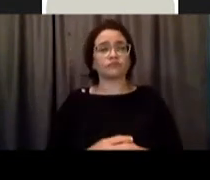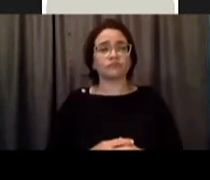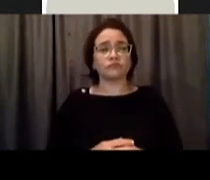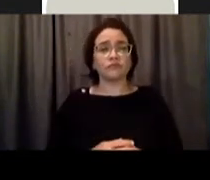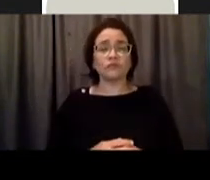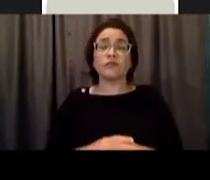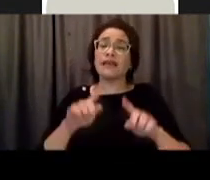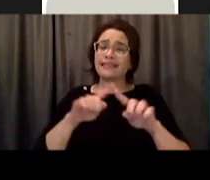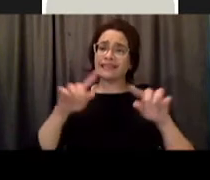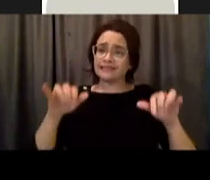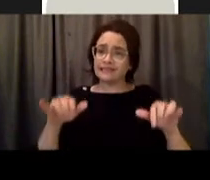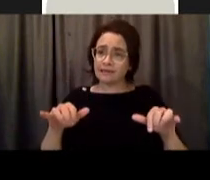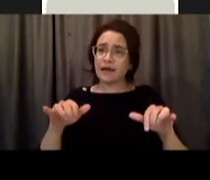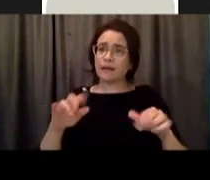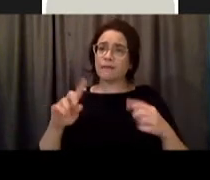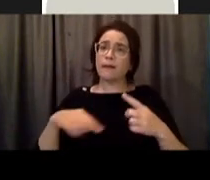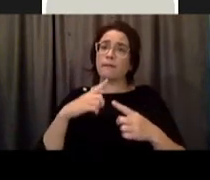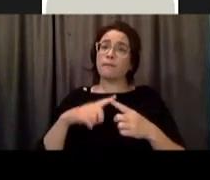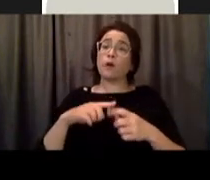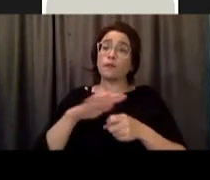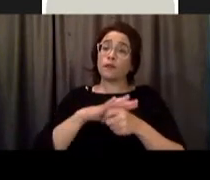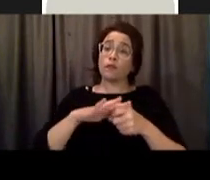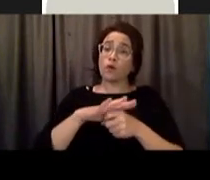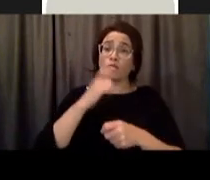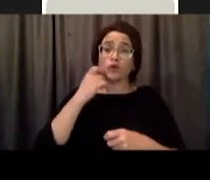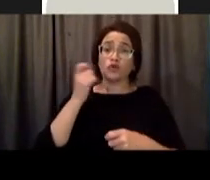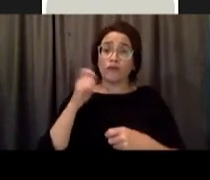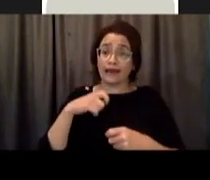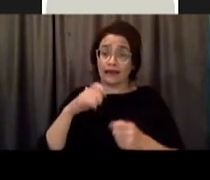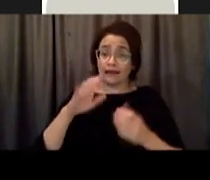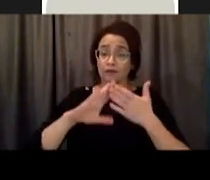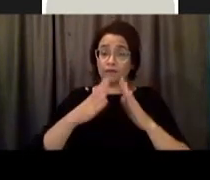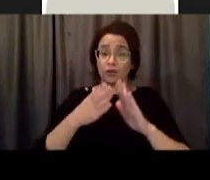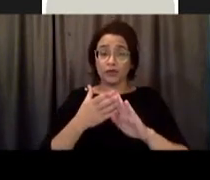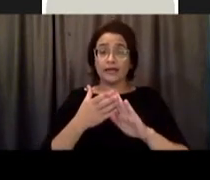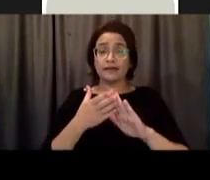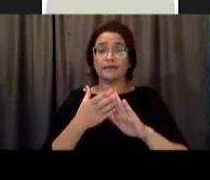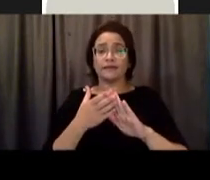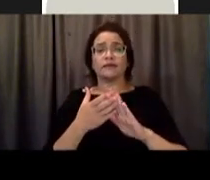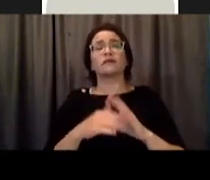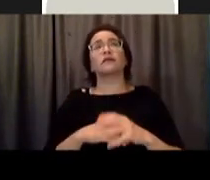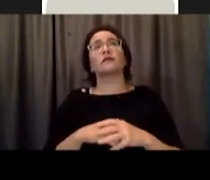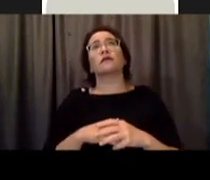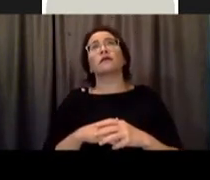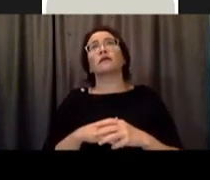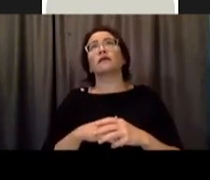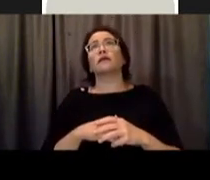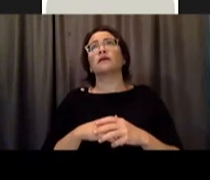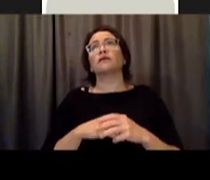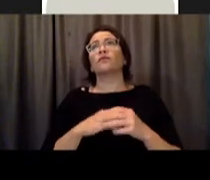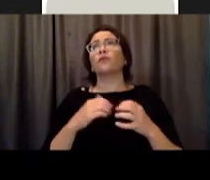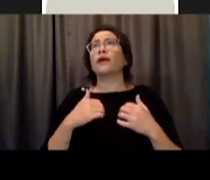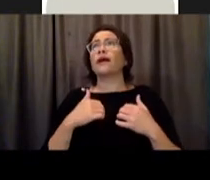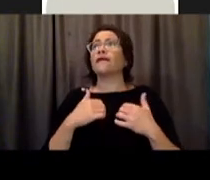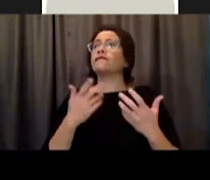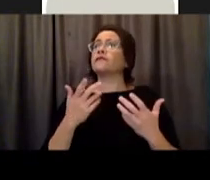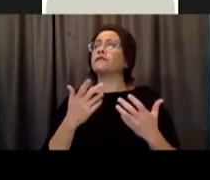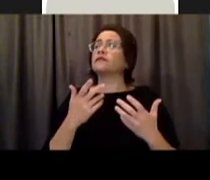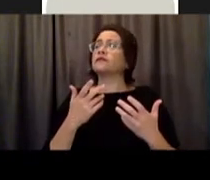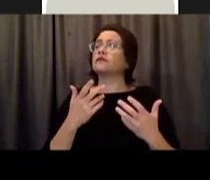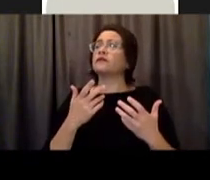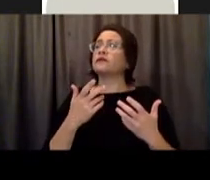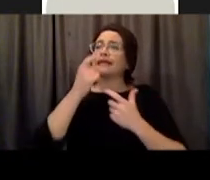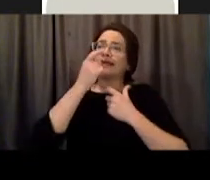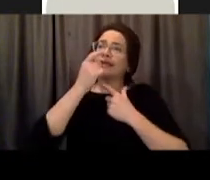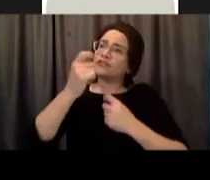time, about our local Ukrainian community, I would just like to mention, we do have quite a few really interesting local dignitaries, shall